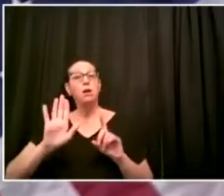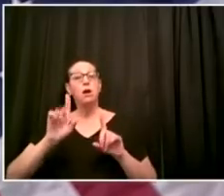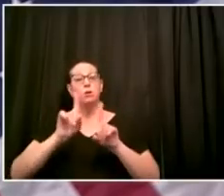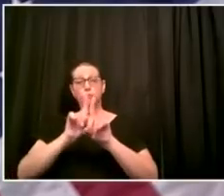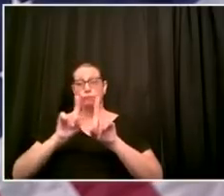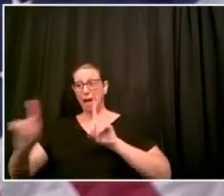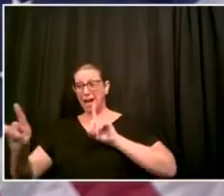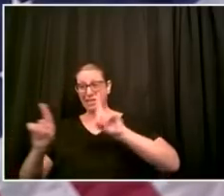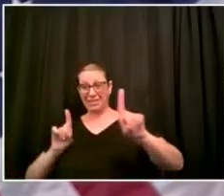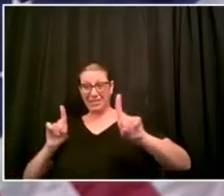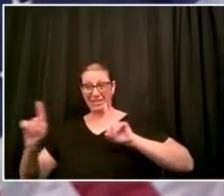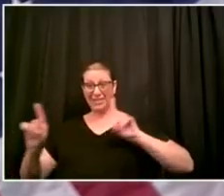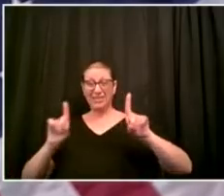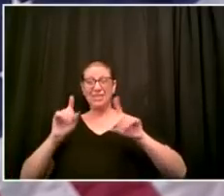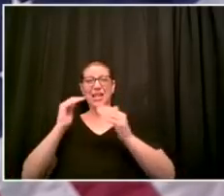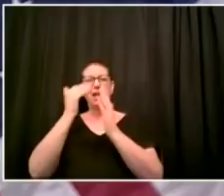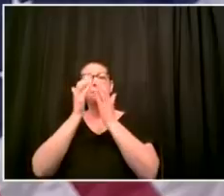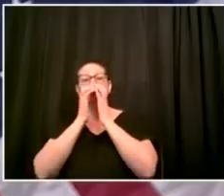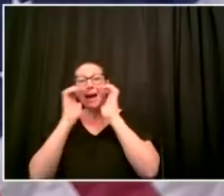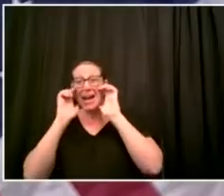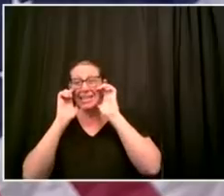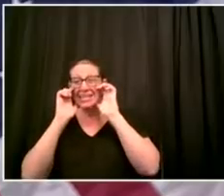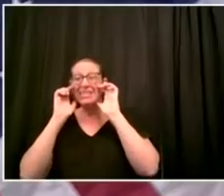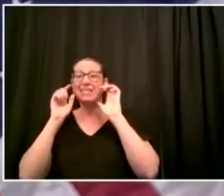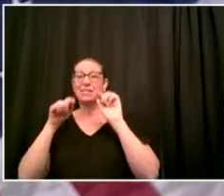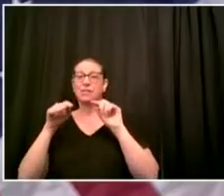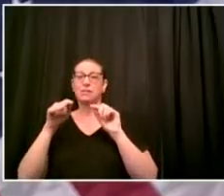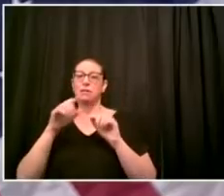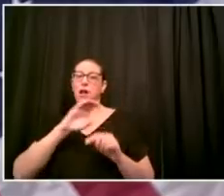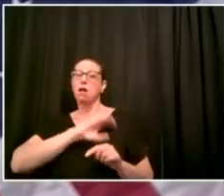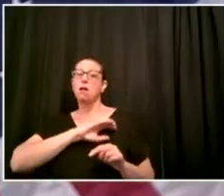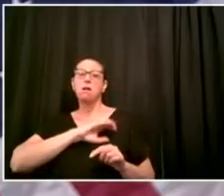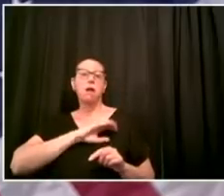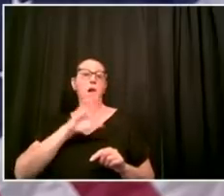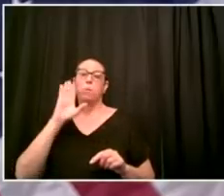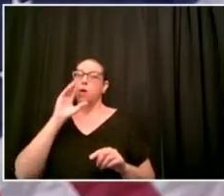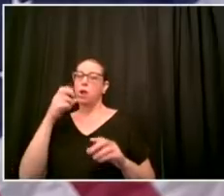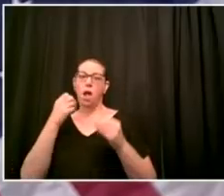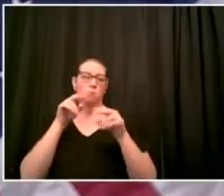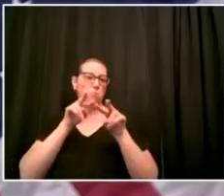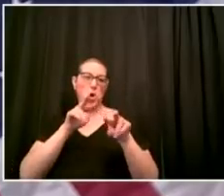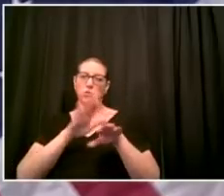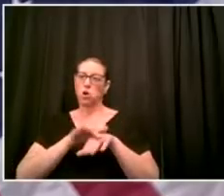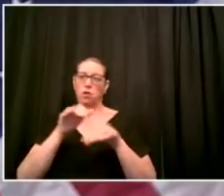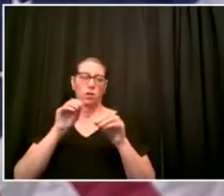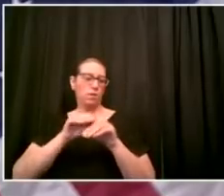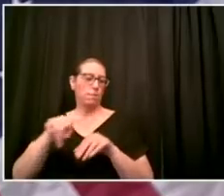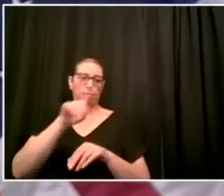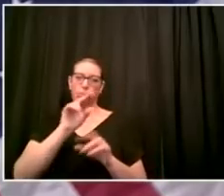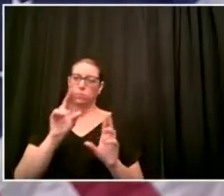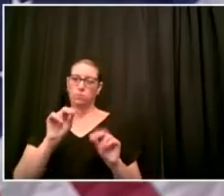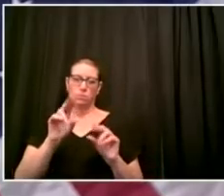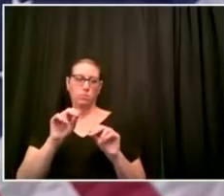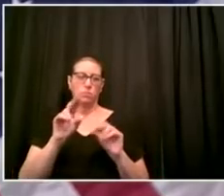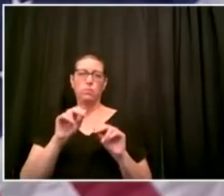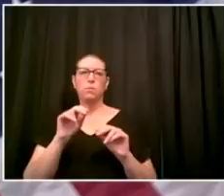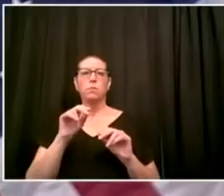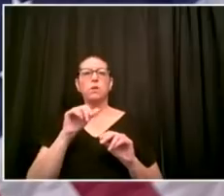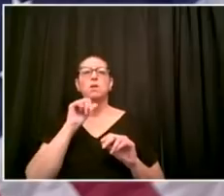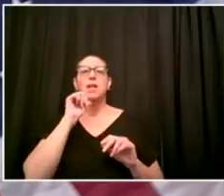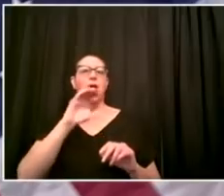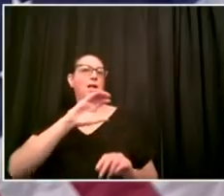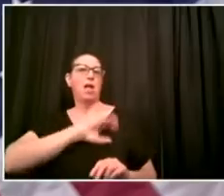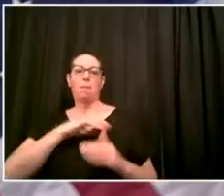other types of offenses that happen in combination with someone, not social distancing or not wearing a face covering, but that's what